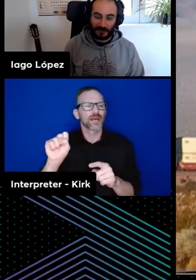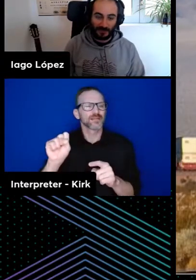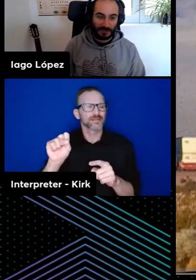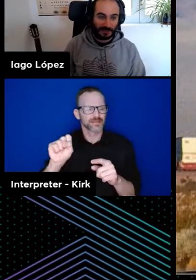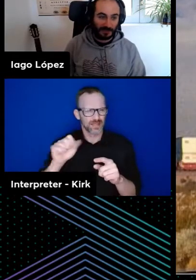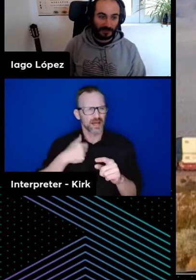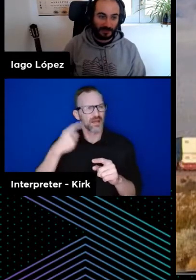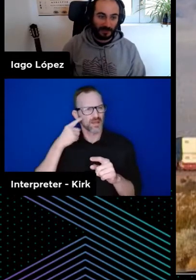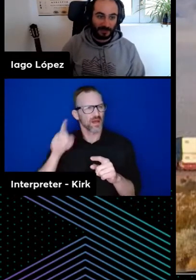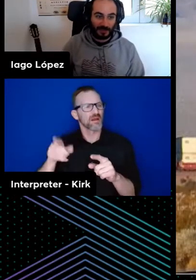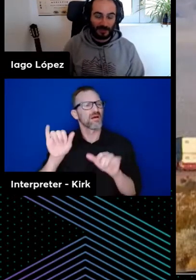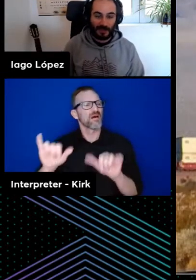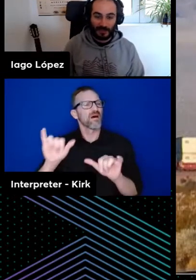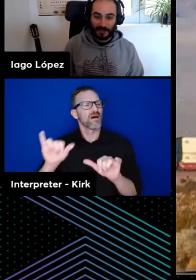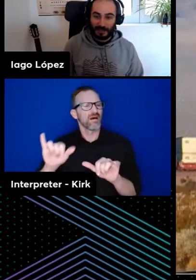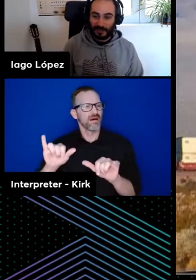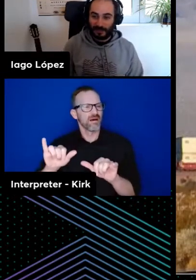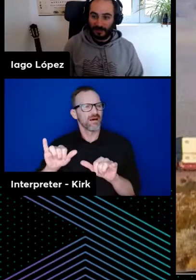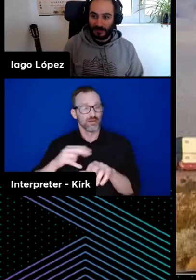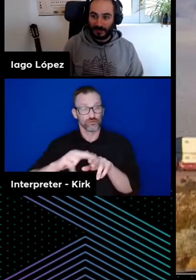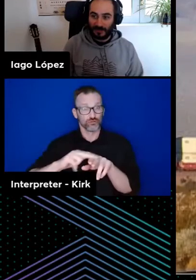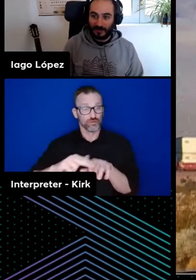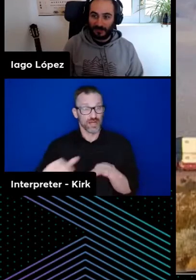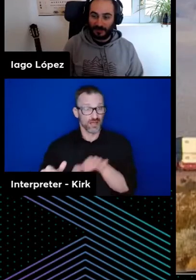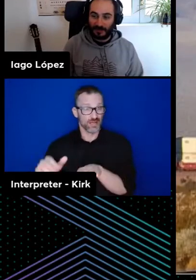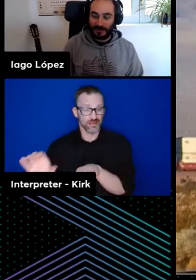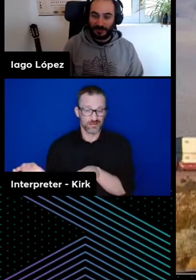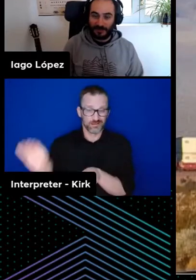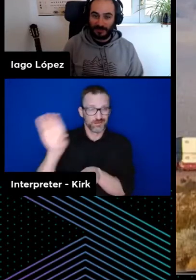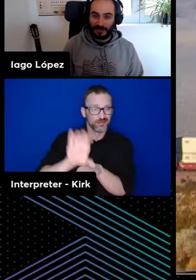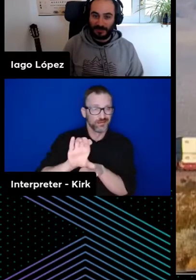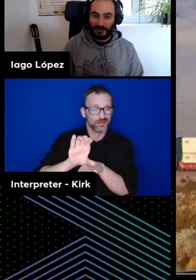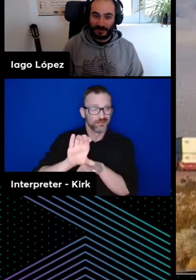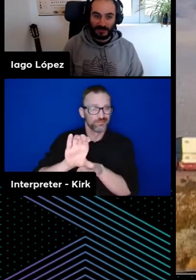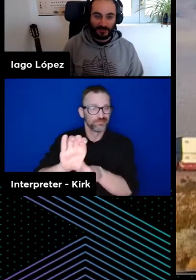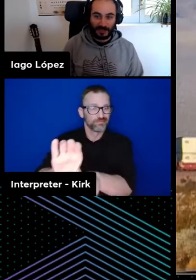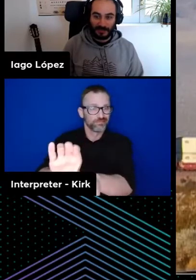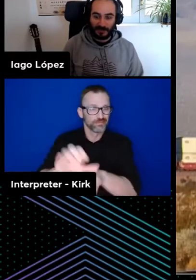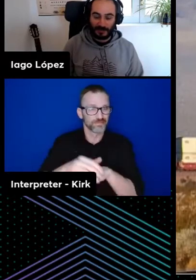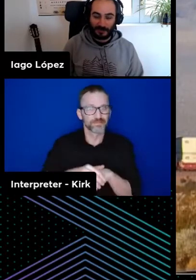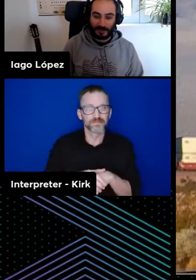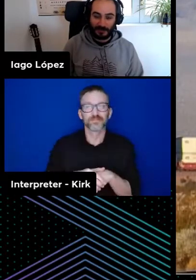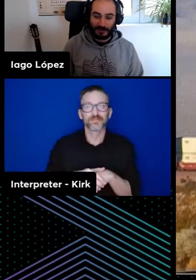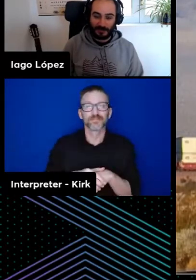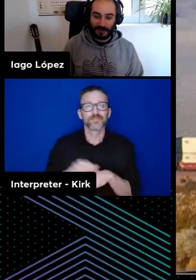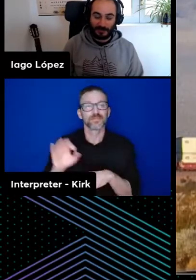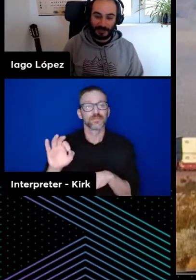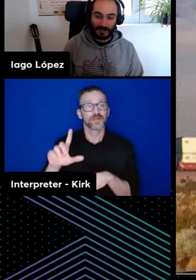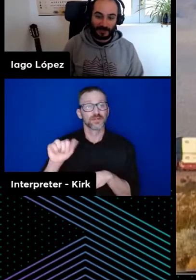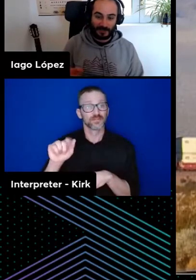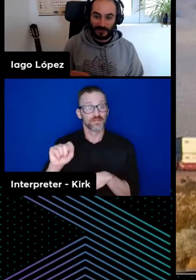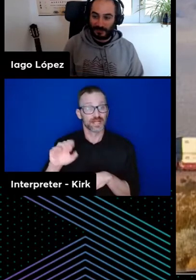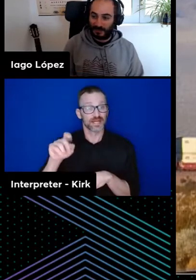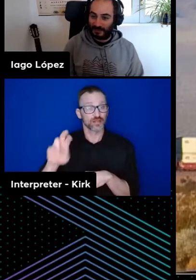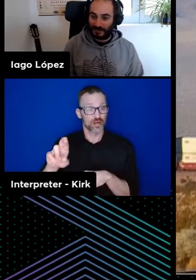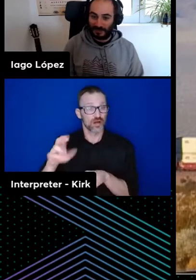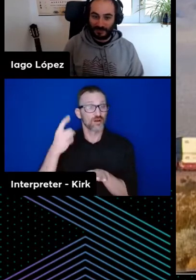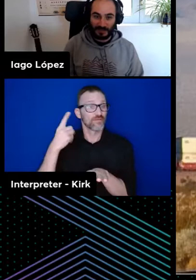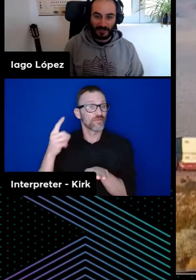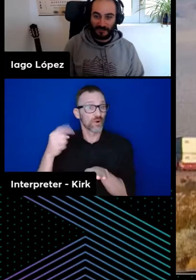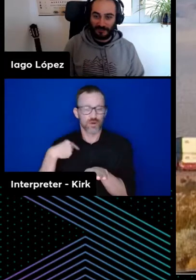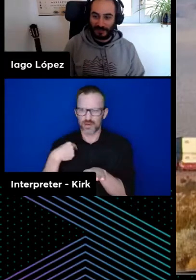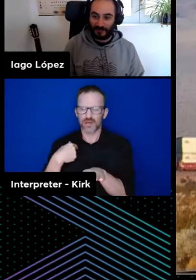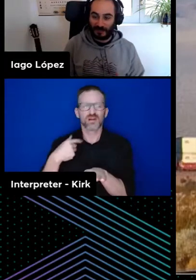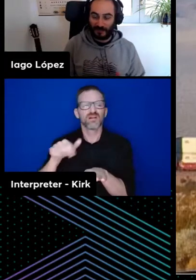cool metaphor because as you will see in this talk, flat car is made for running containers, and